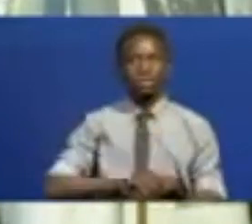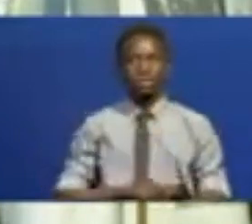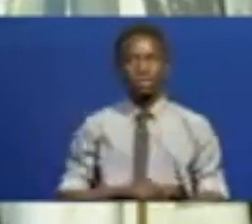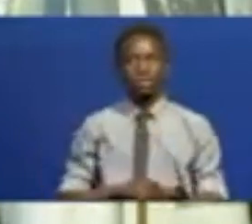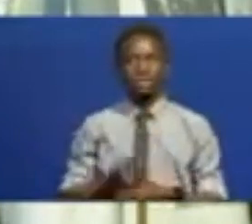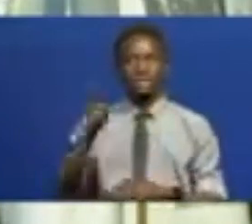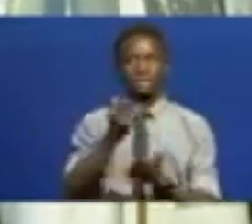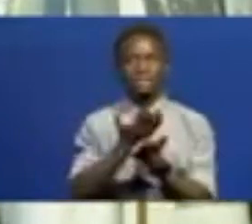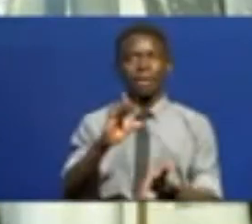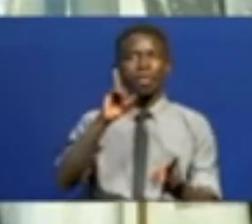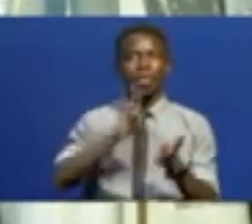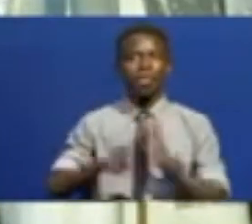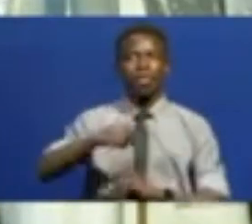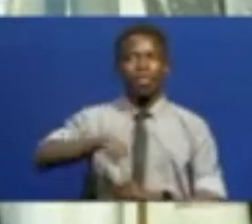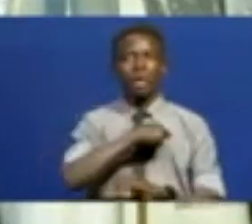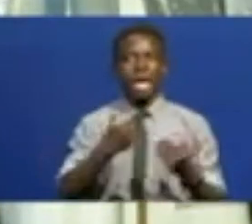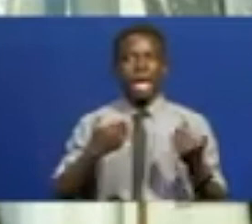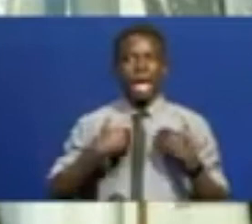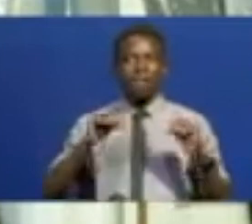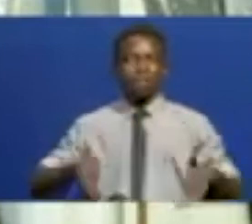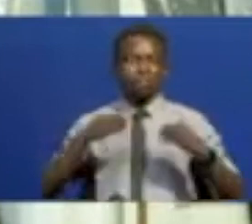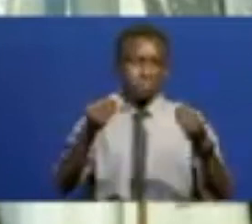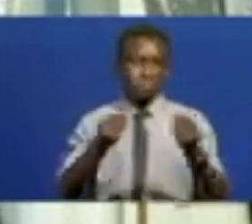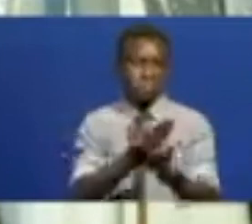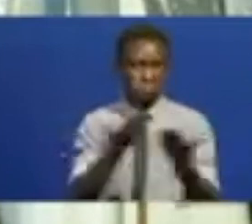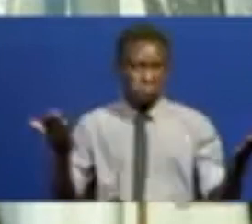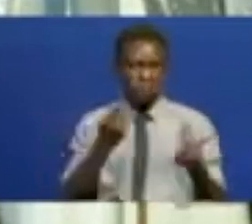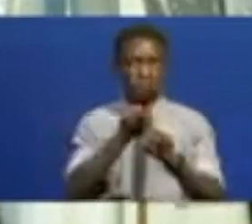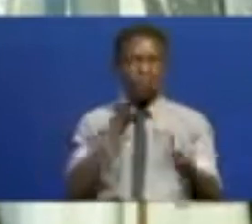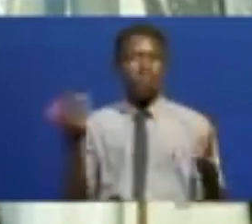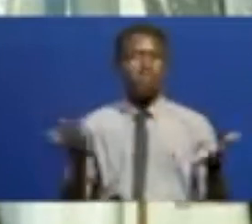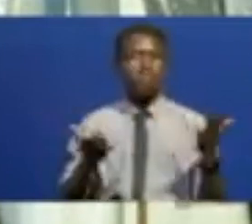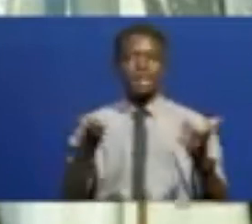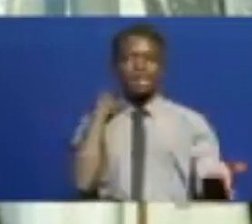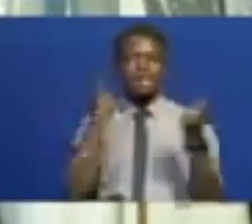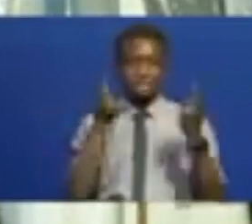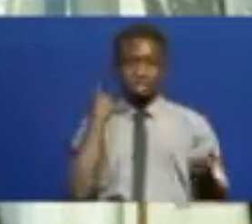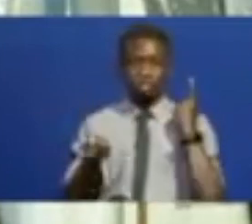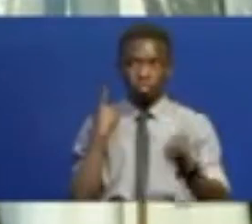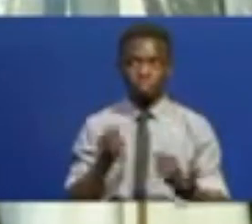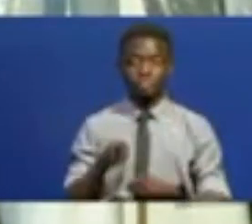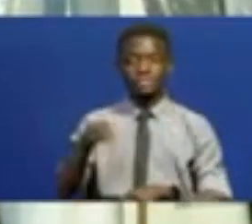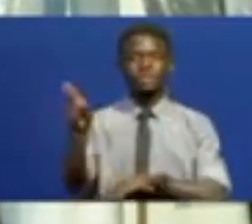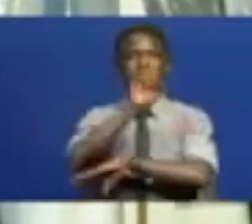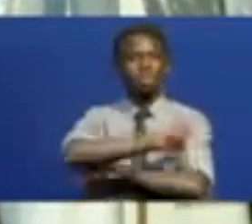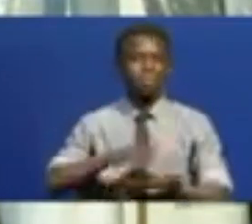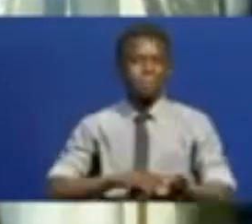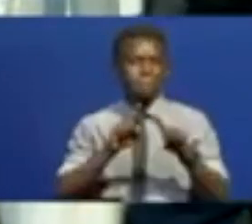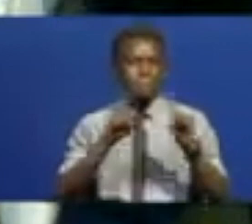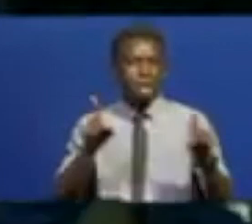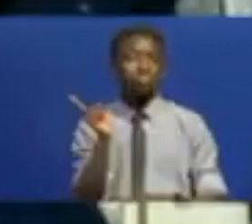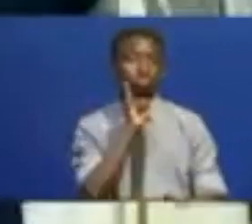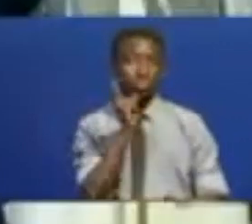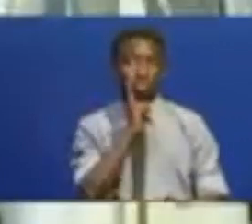A sum of what we have been able to compile for you from Kericho this day. But of course,